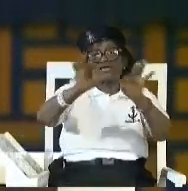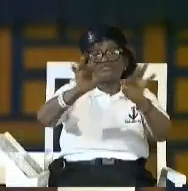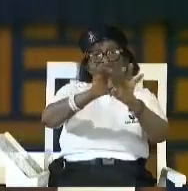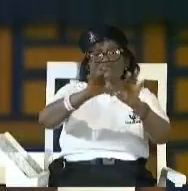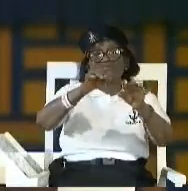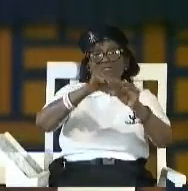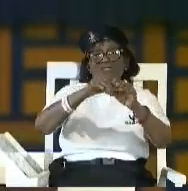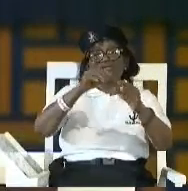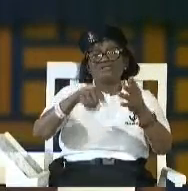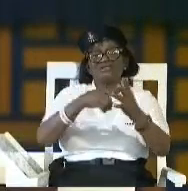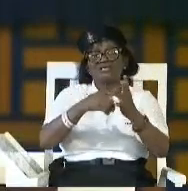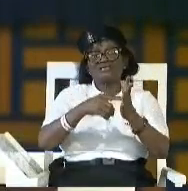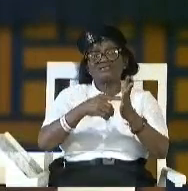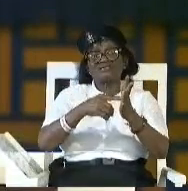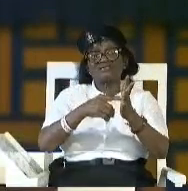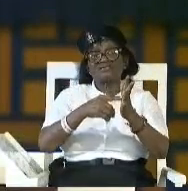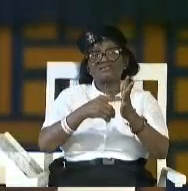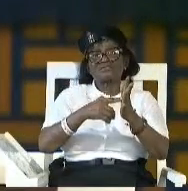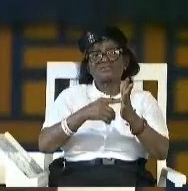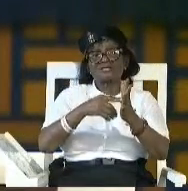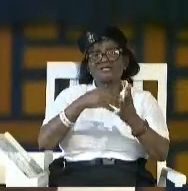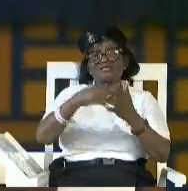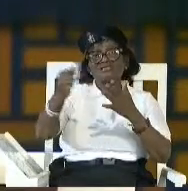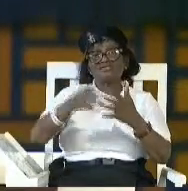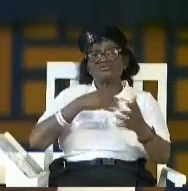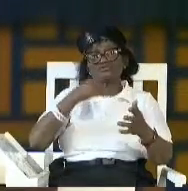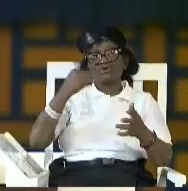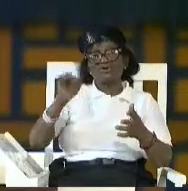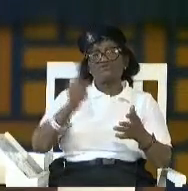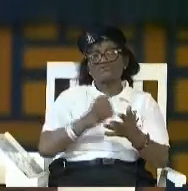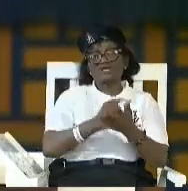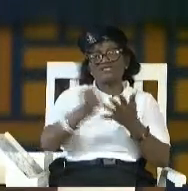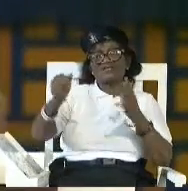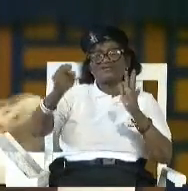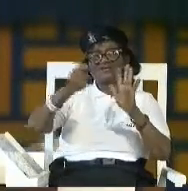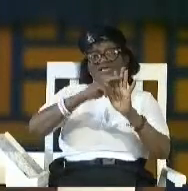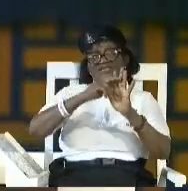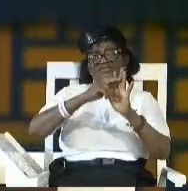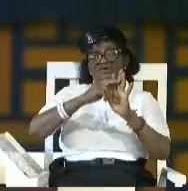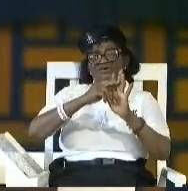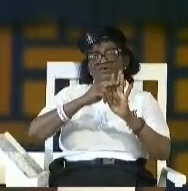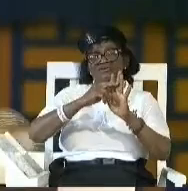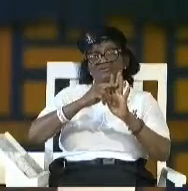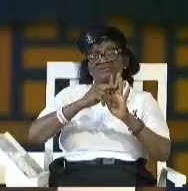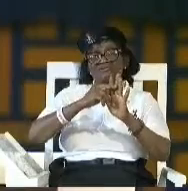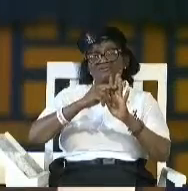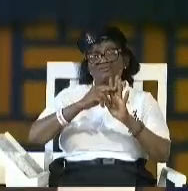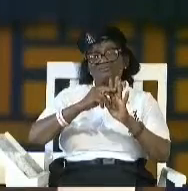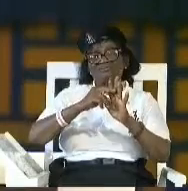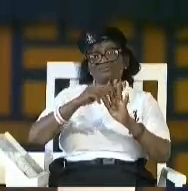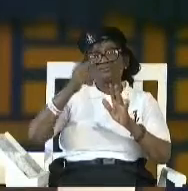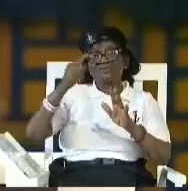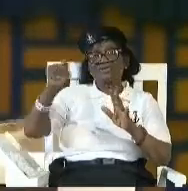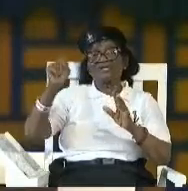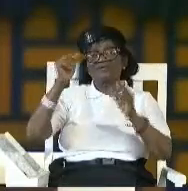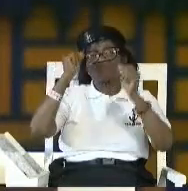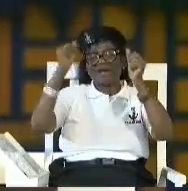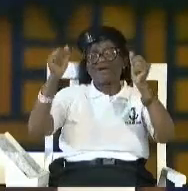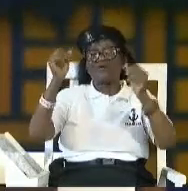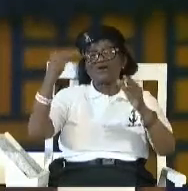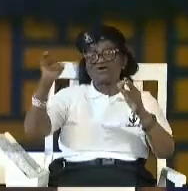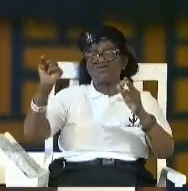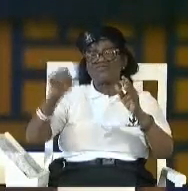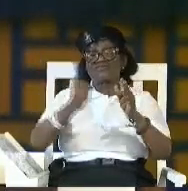in this issue of sanctification, the power of